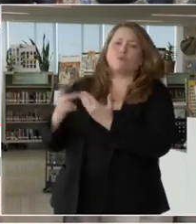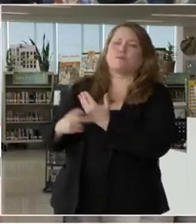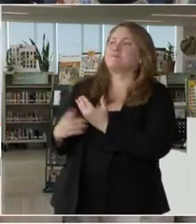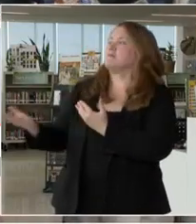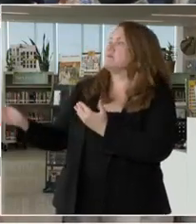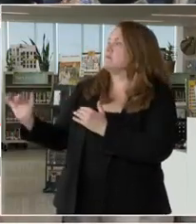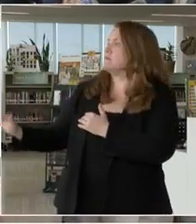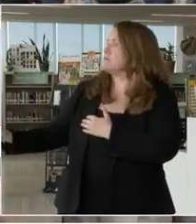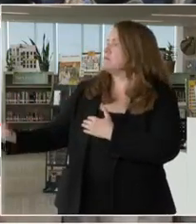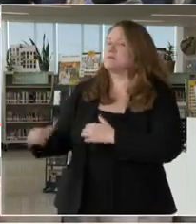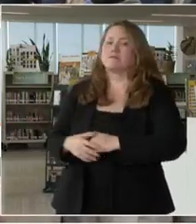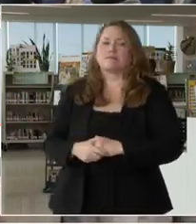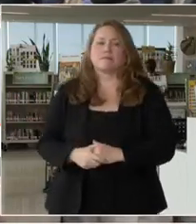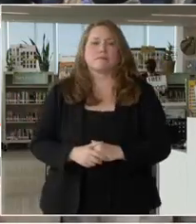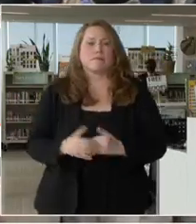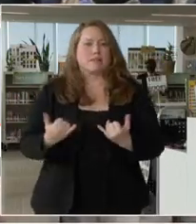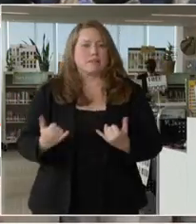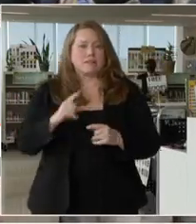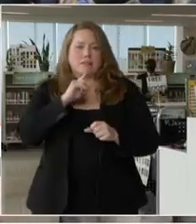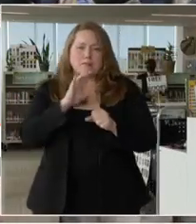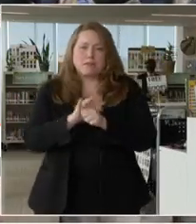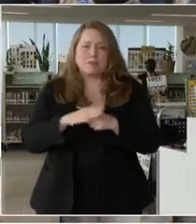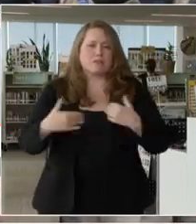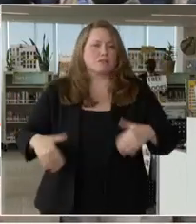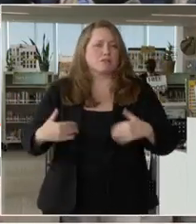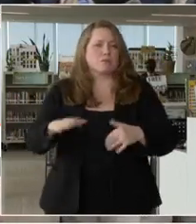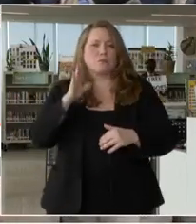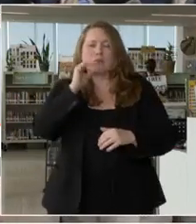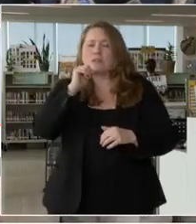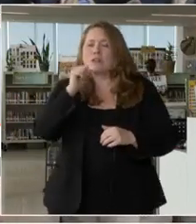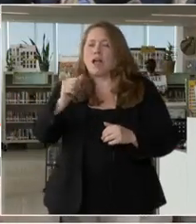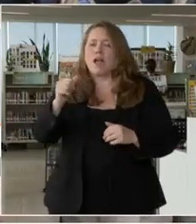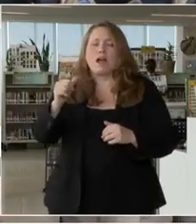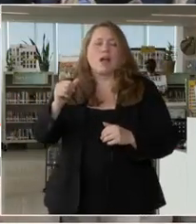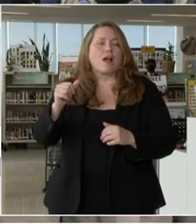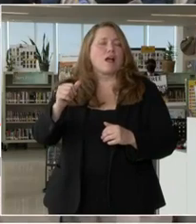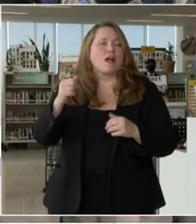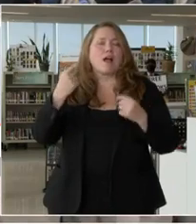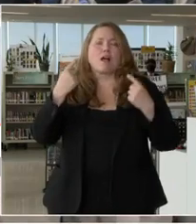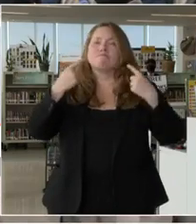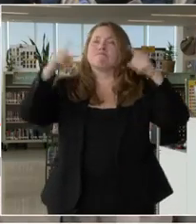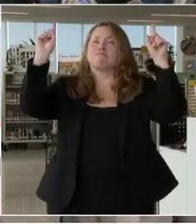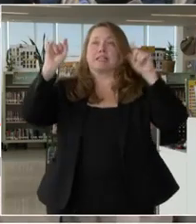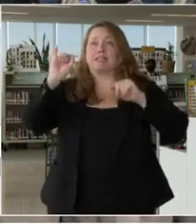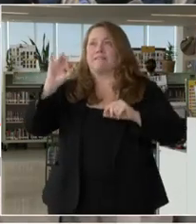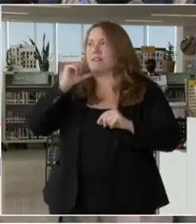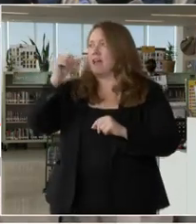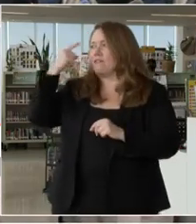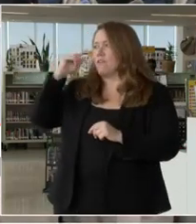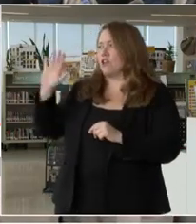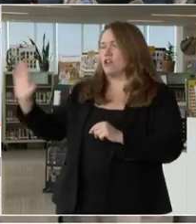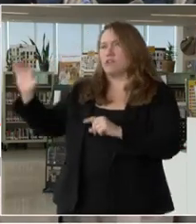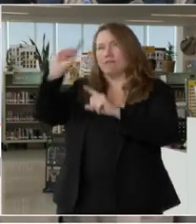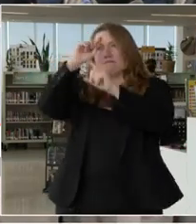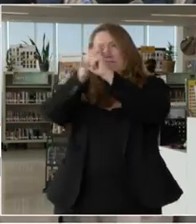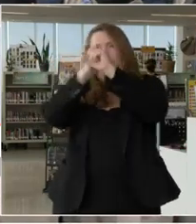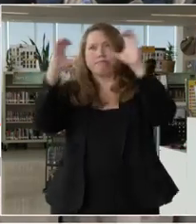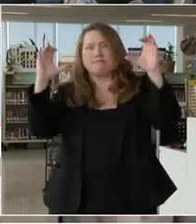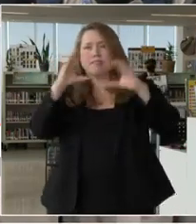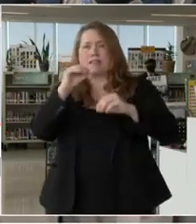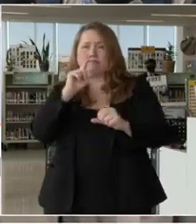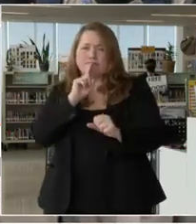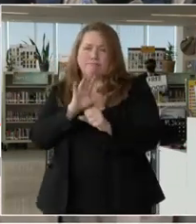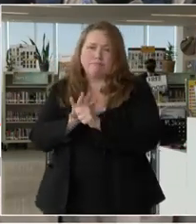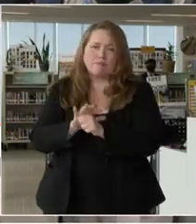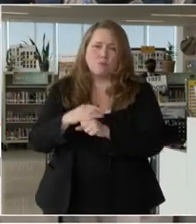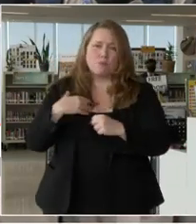I assure you, this commitment would not happen had it not been for her support of what it is we're trying to do. And what we're trying